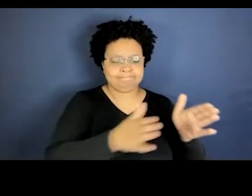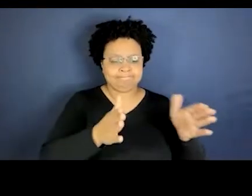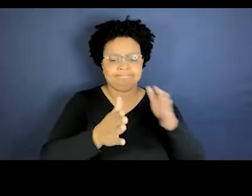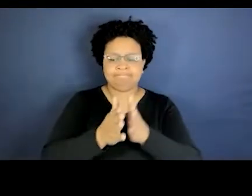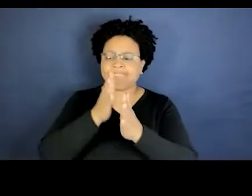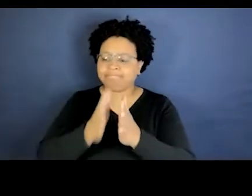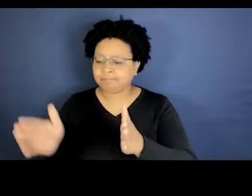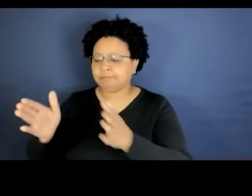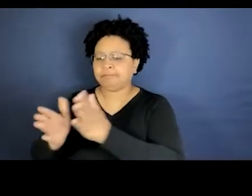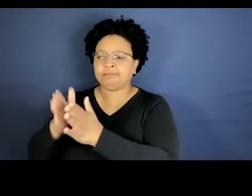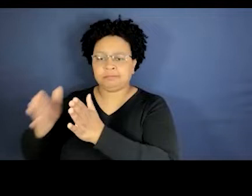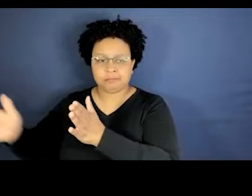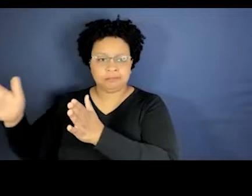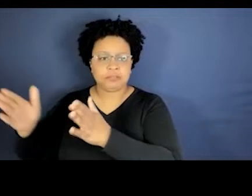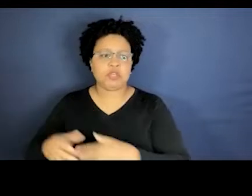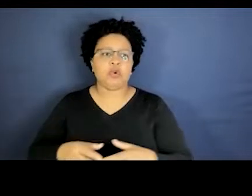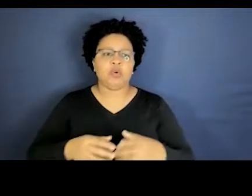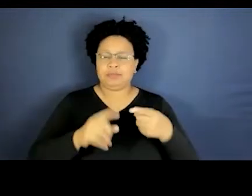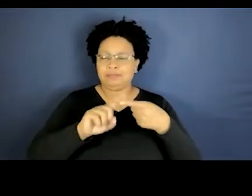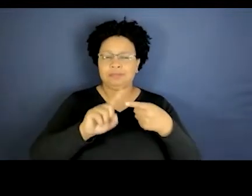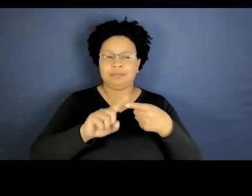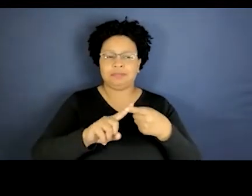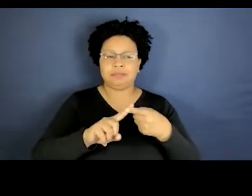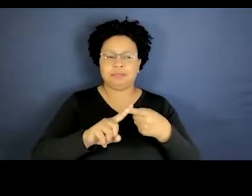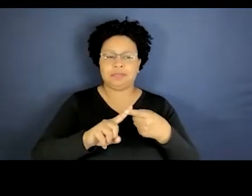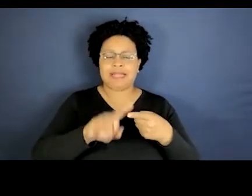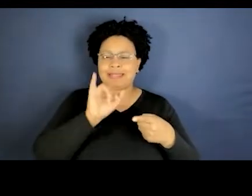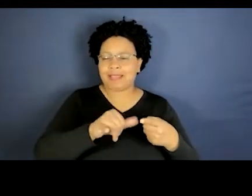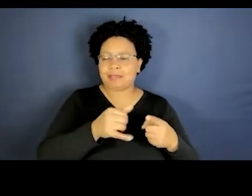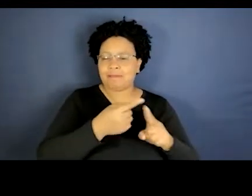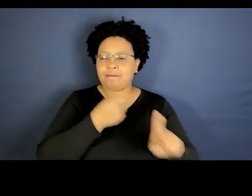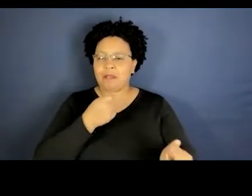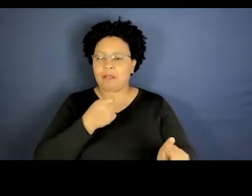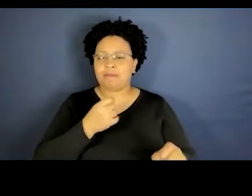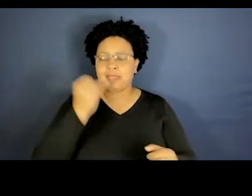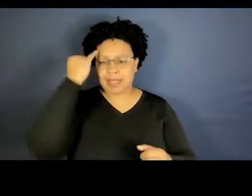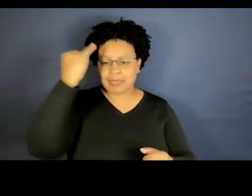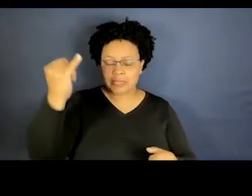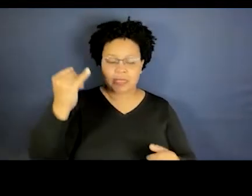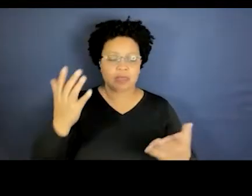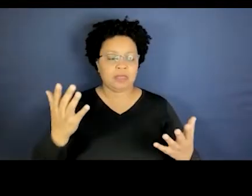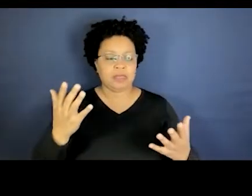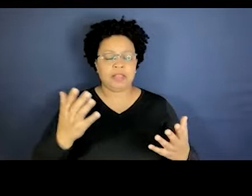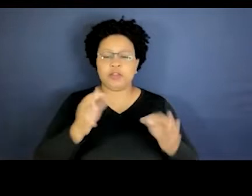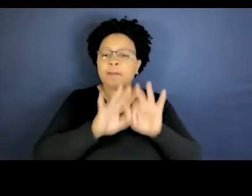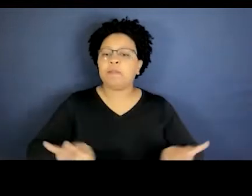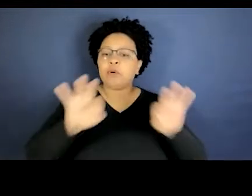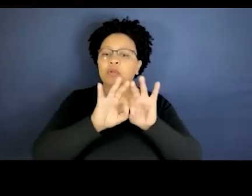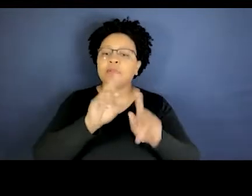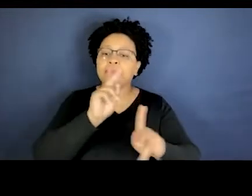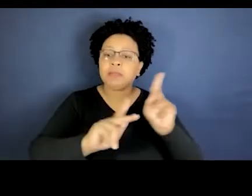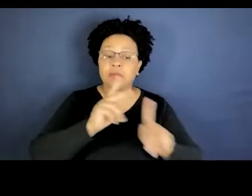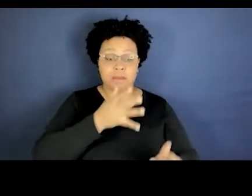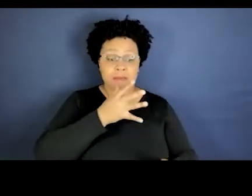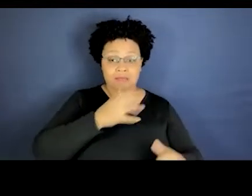So trustworthy agents of support really comes from this idea that there were key people in the mother's lives that